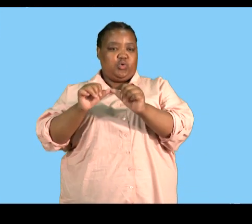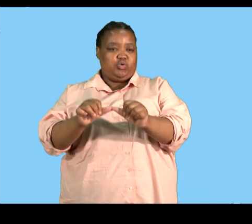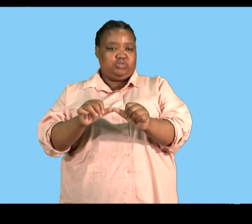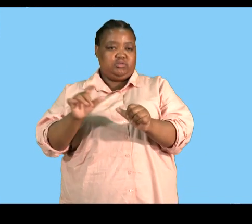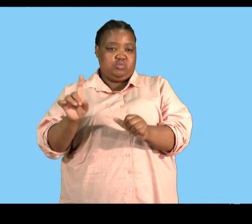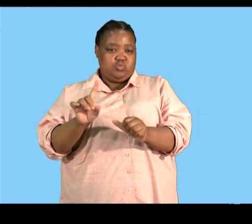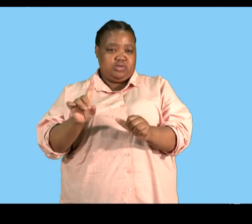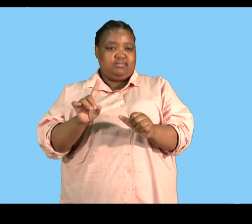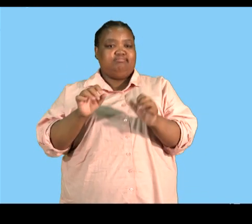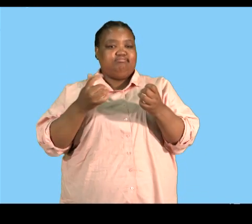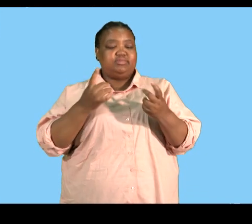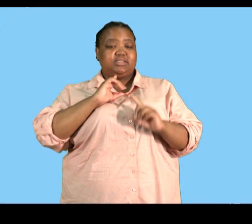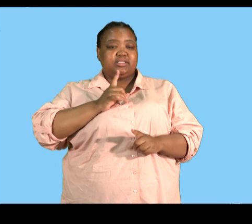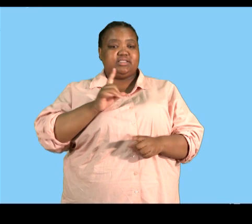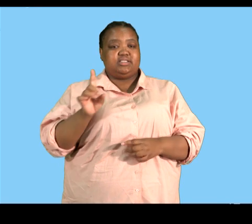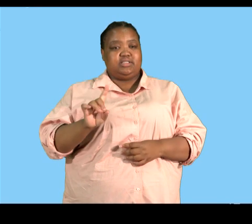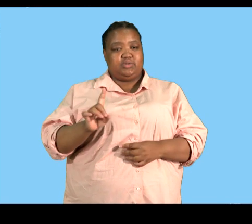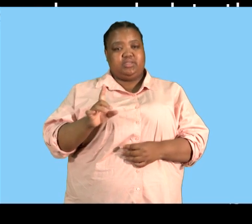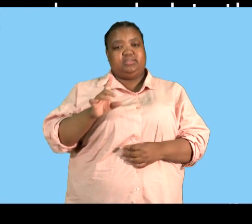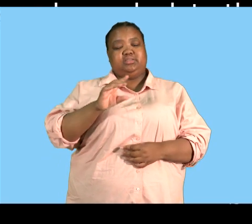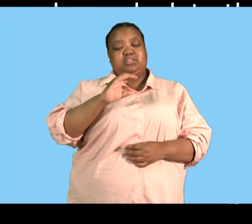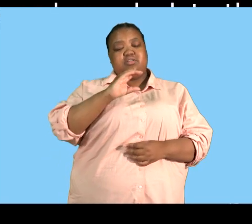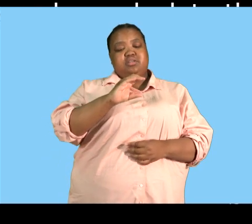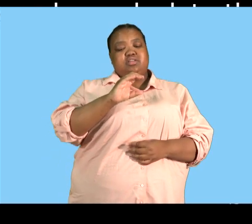a person is a whole.